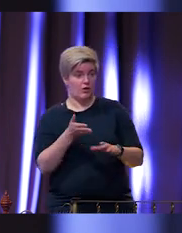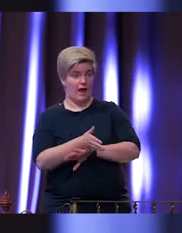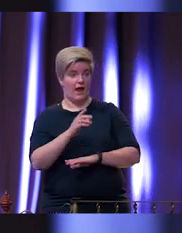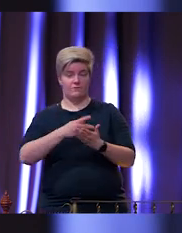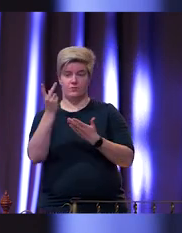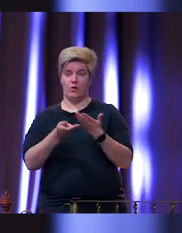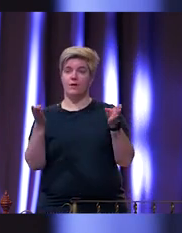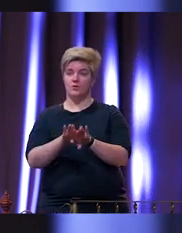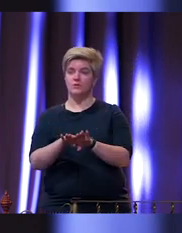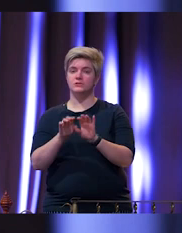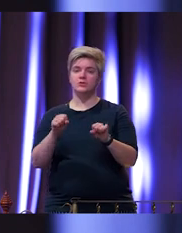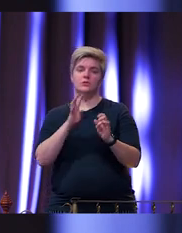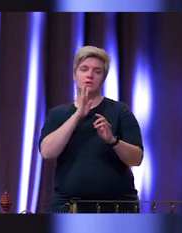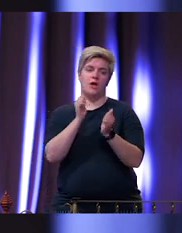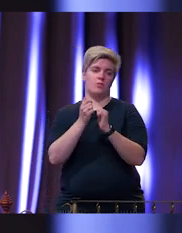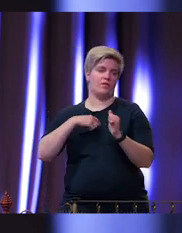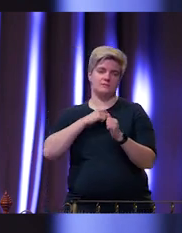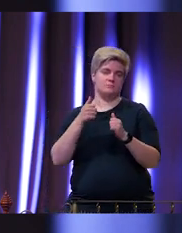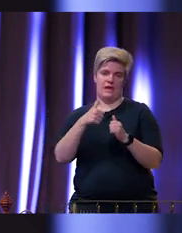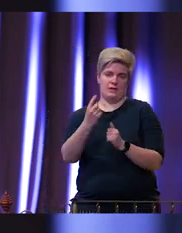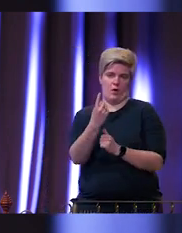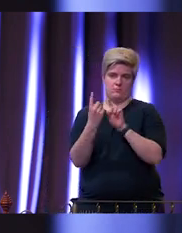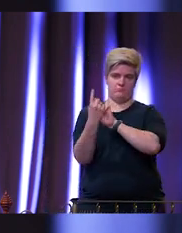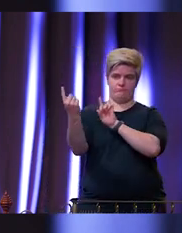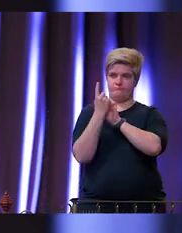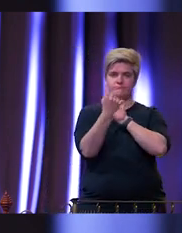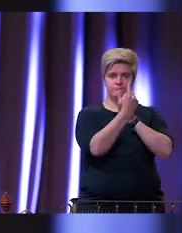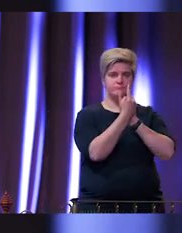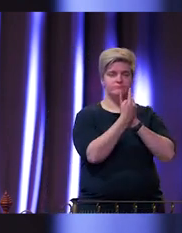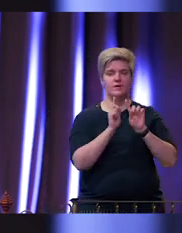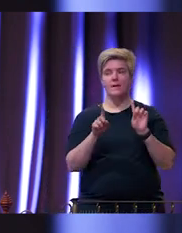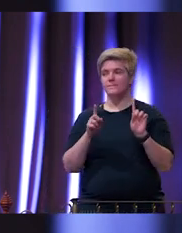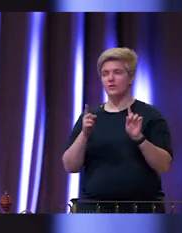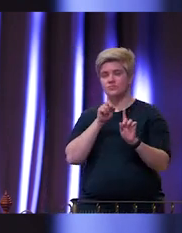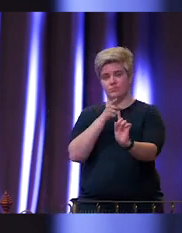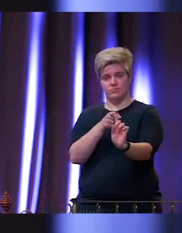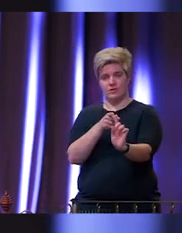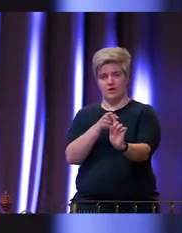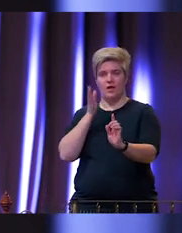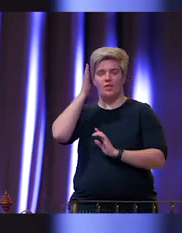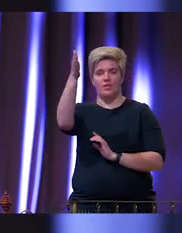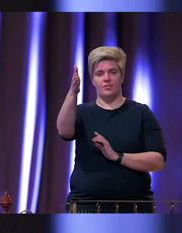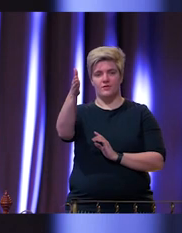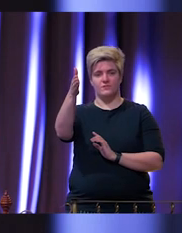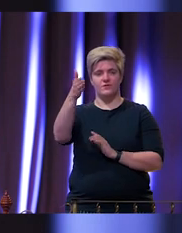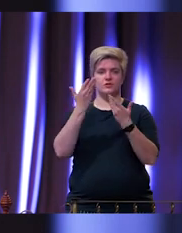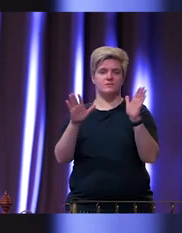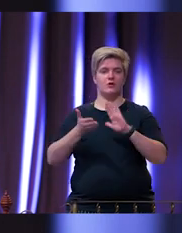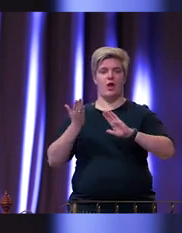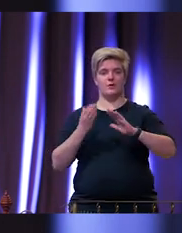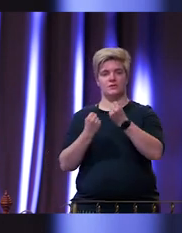really what we're here to talk about is the future of general operating support for arts organizations. So thank you for being thoughtful about that. And then